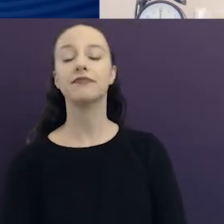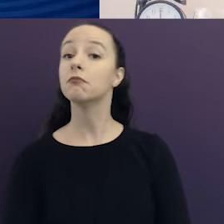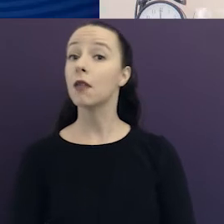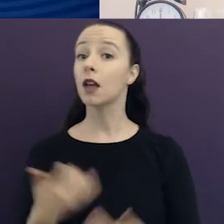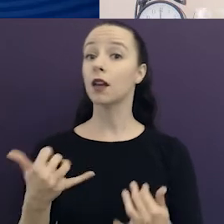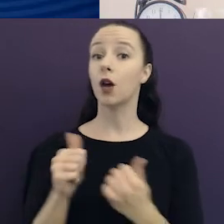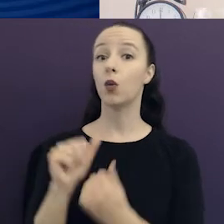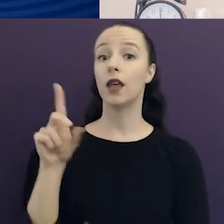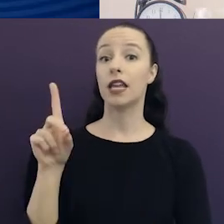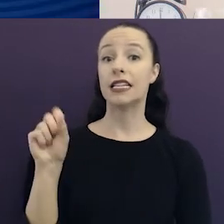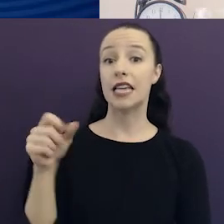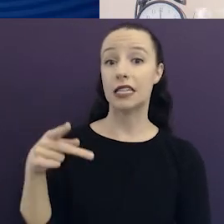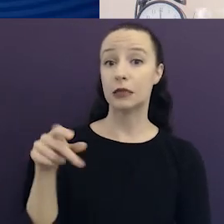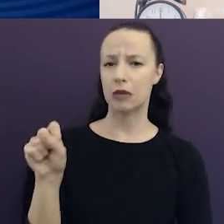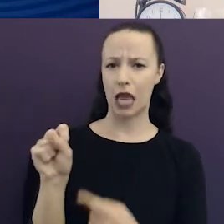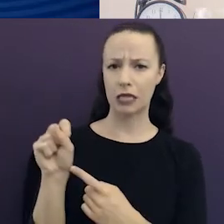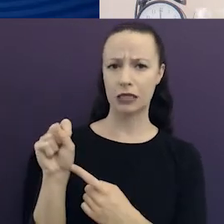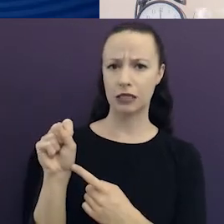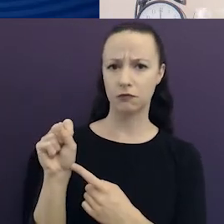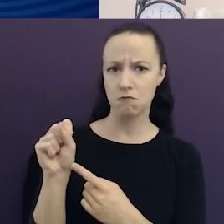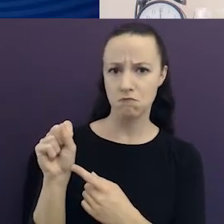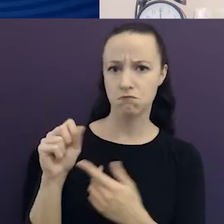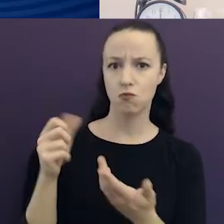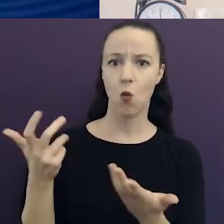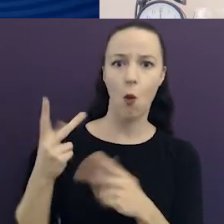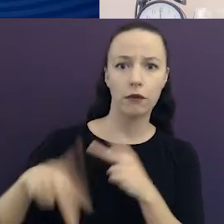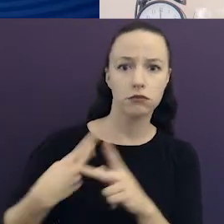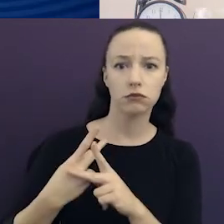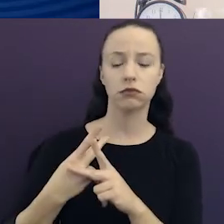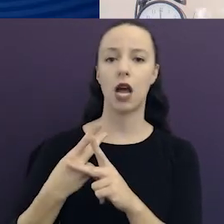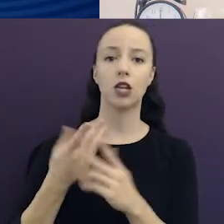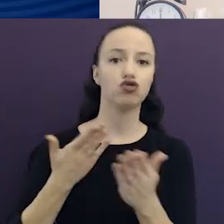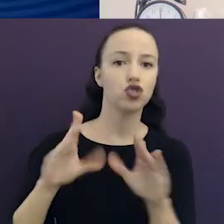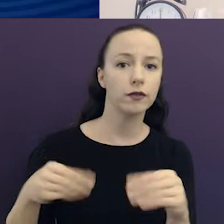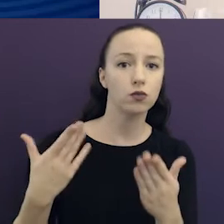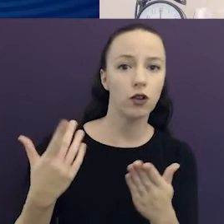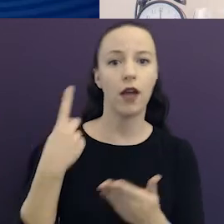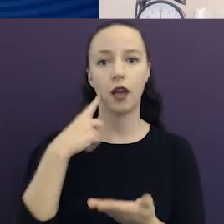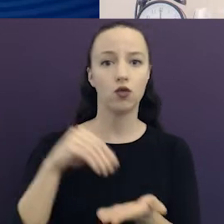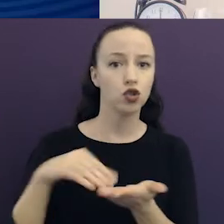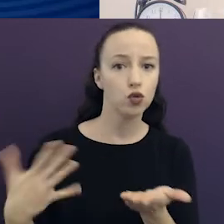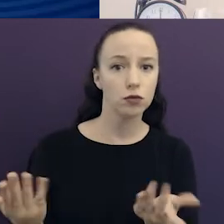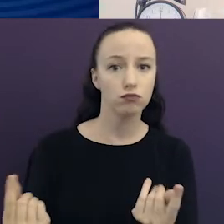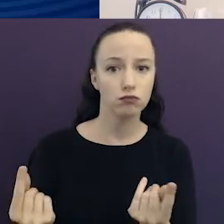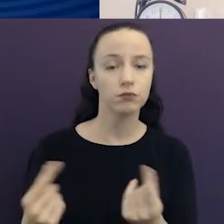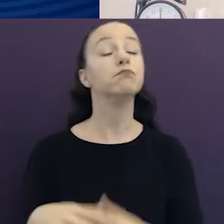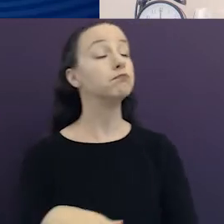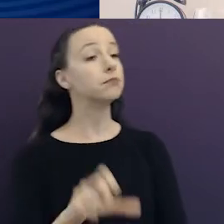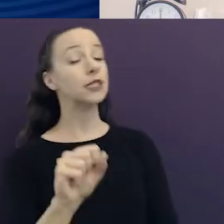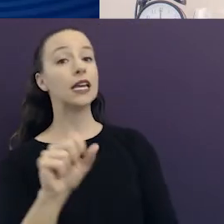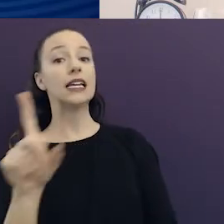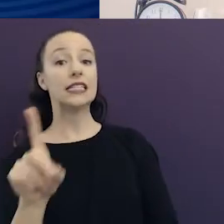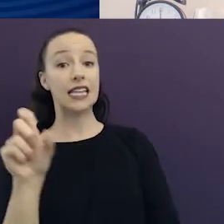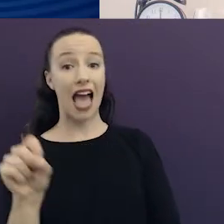Okay, so then now with DSP&S, so what is the program? What kind of services do we have? What does it entail for Clovis? Yeah,